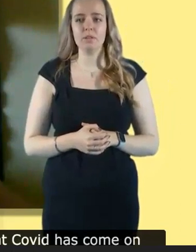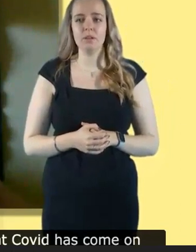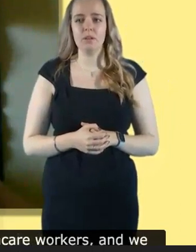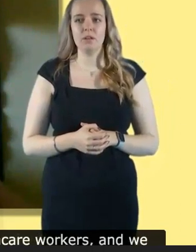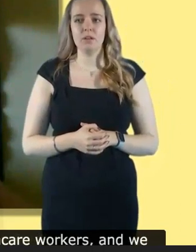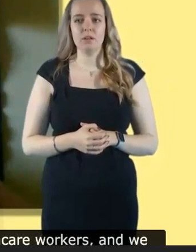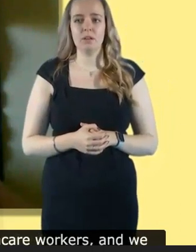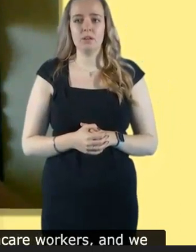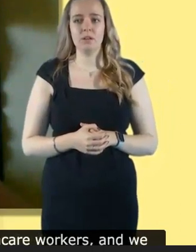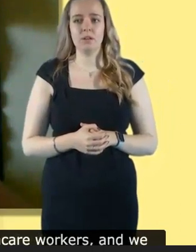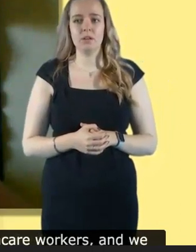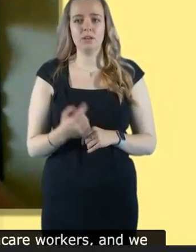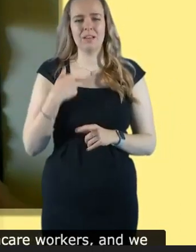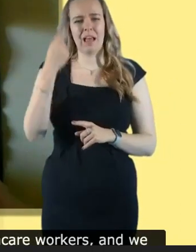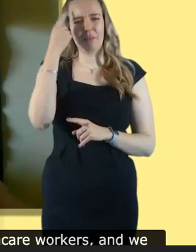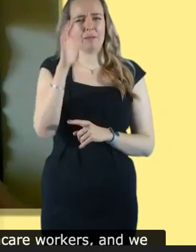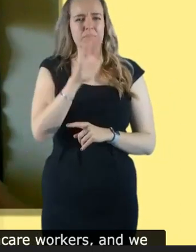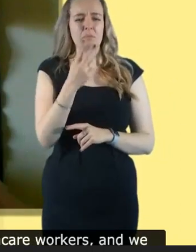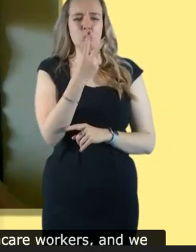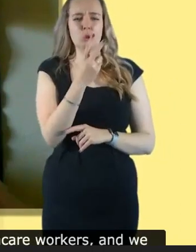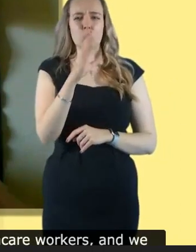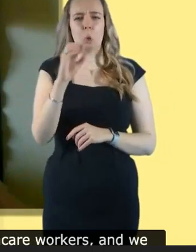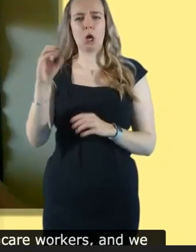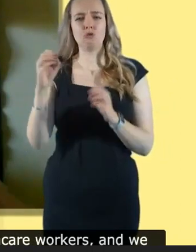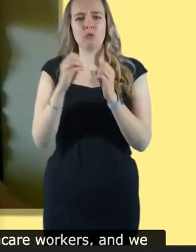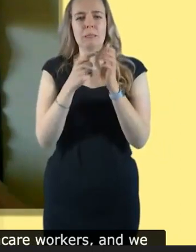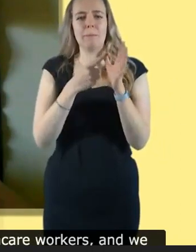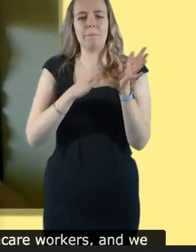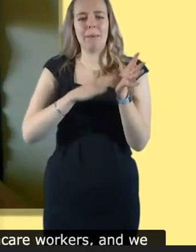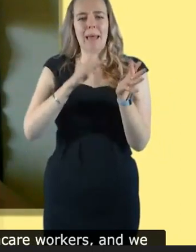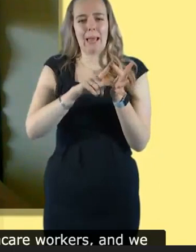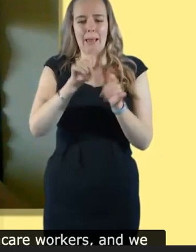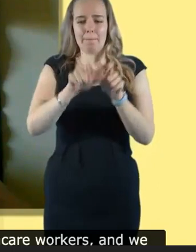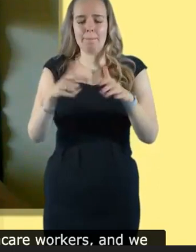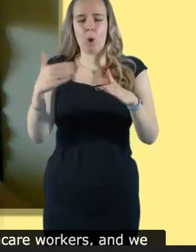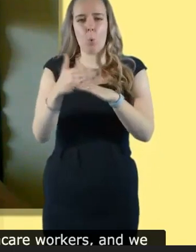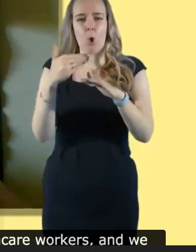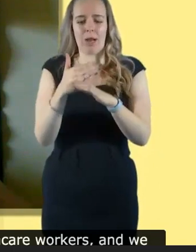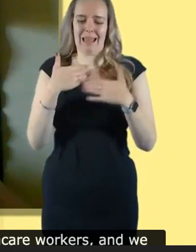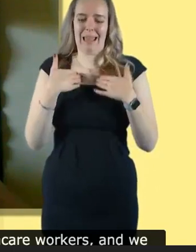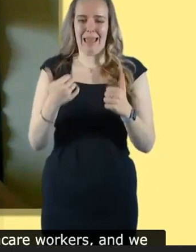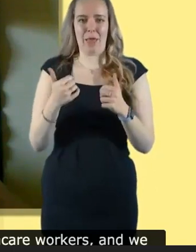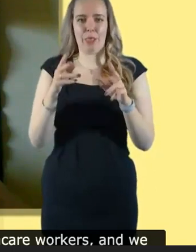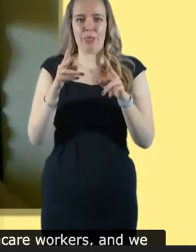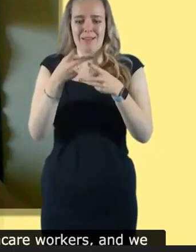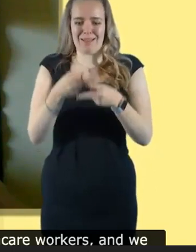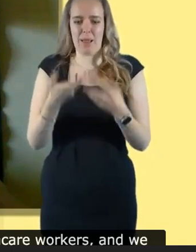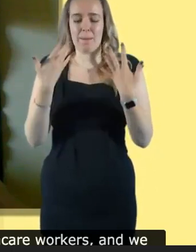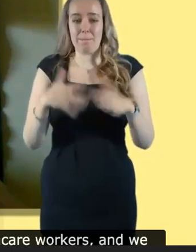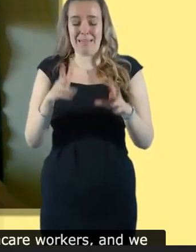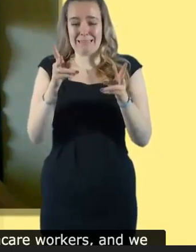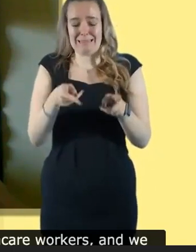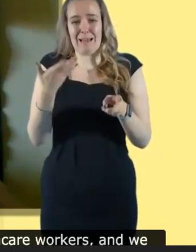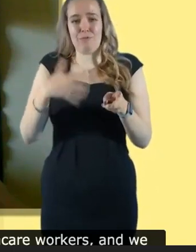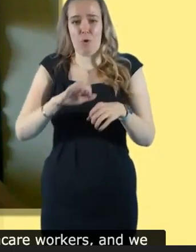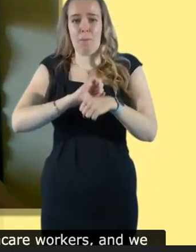think, of the 200 or so BAME healthcare workers who've died of the virus during the emergency,